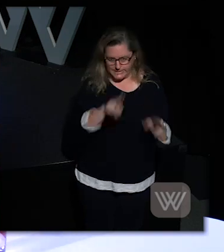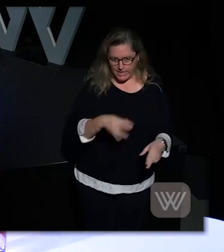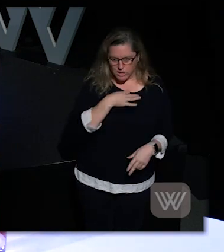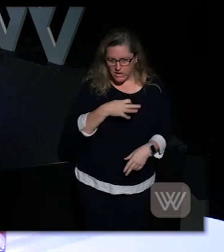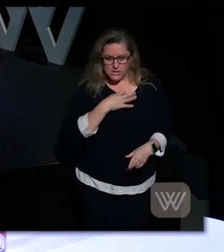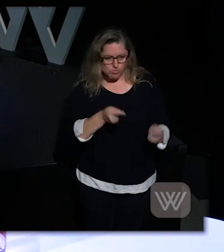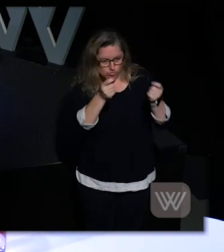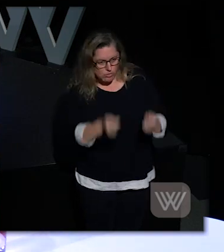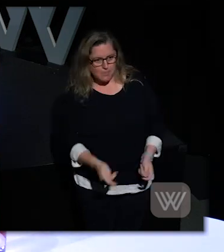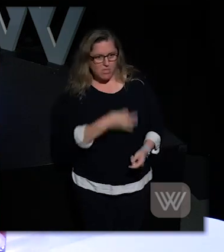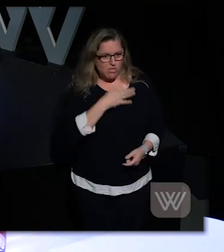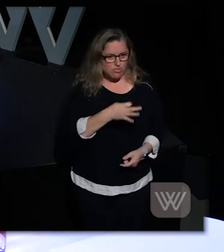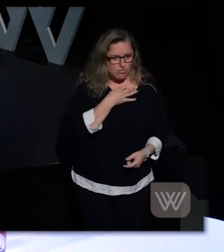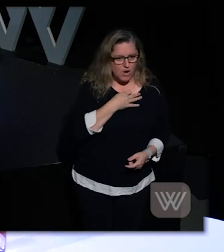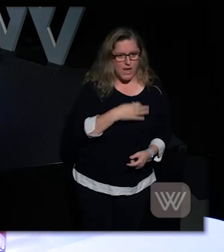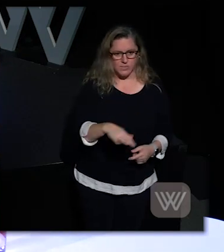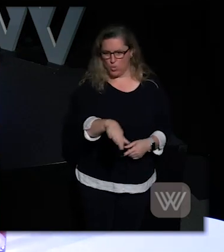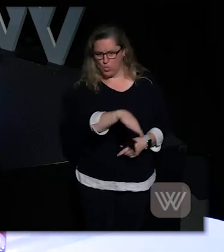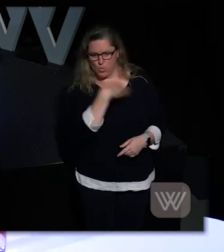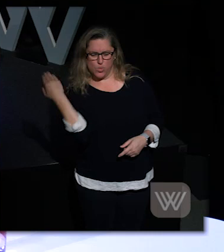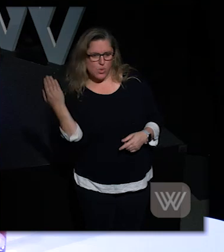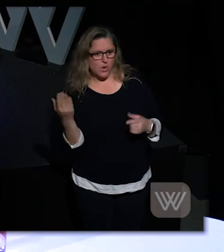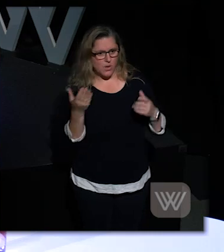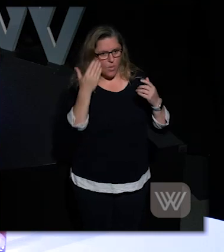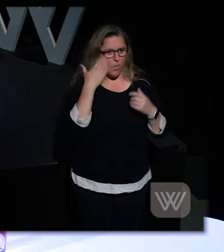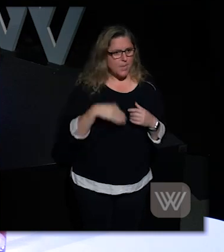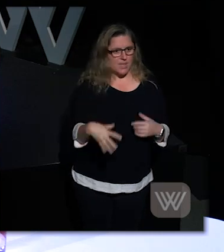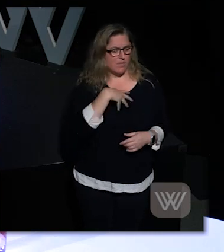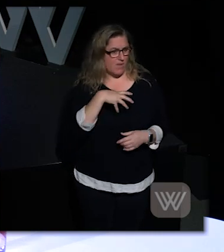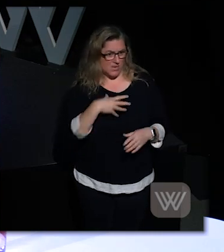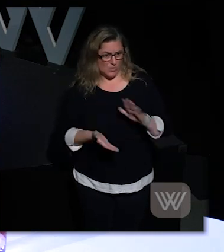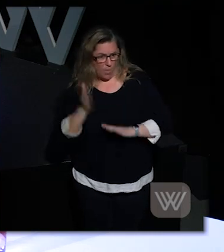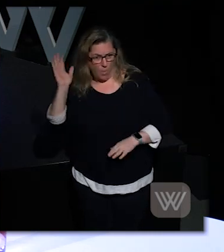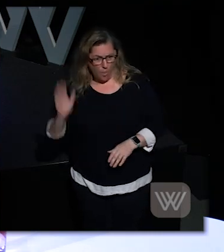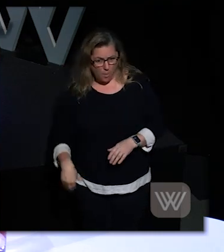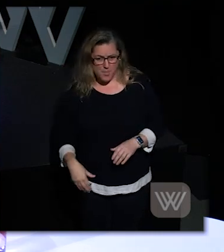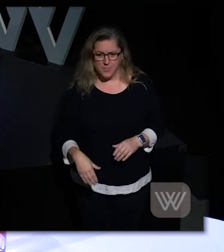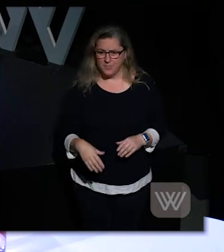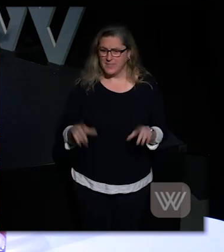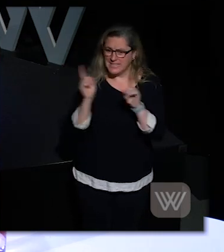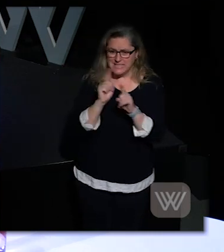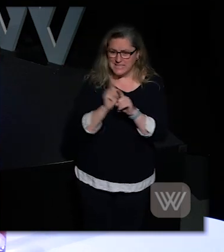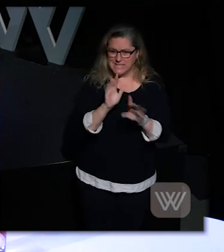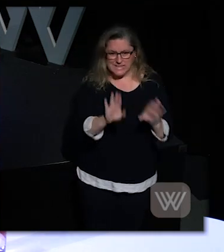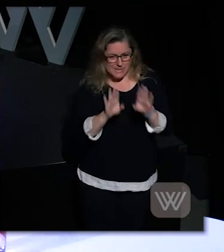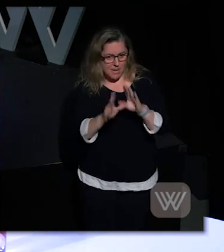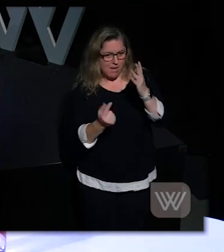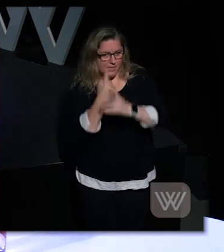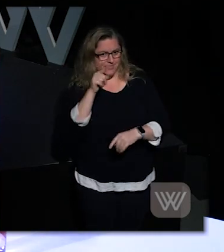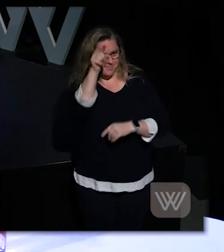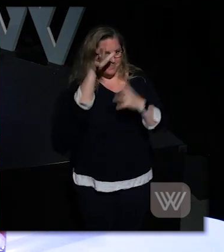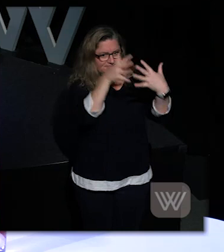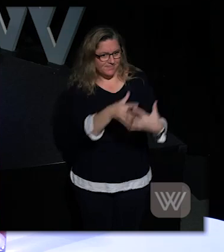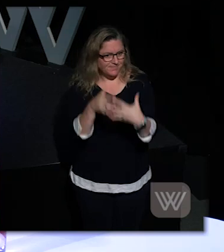were getting rape threats, they were getting pictures of beheaded women in their inboxes, they were afraid to go home, and similar things were happening in the state. So it